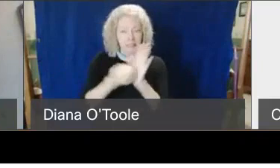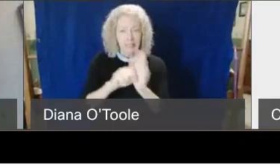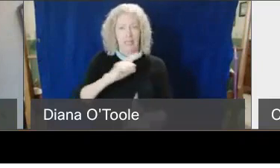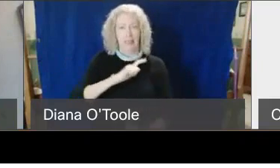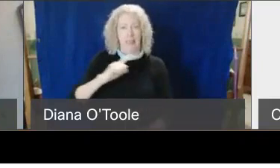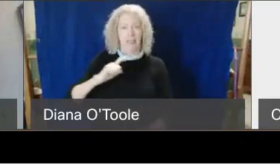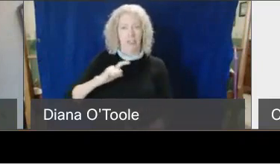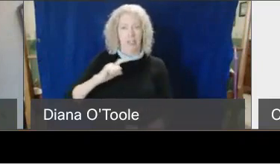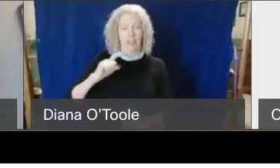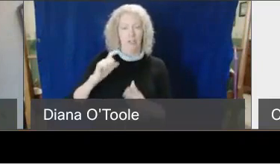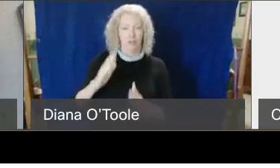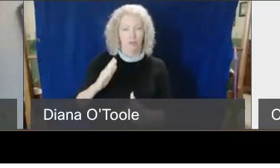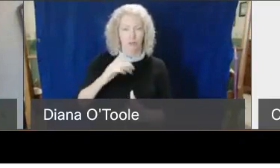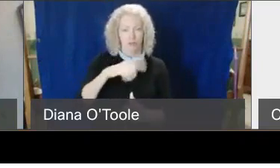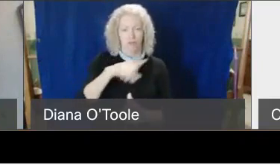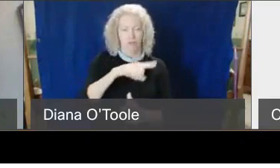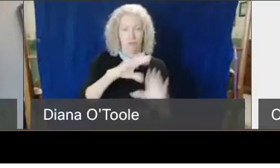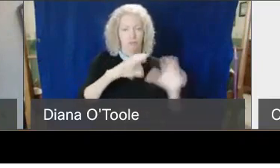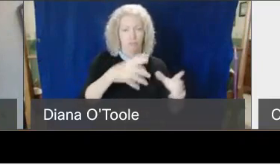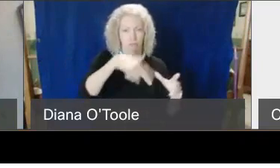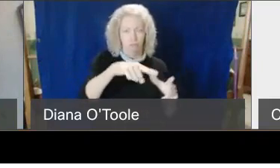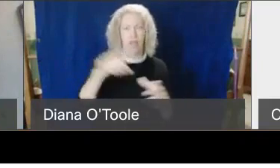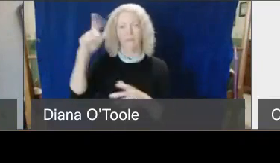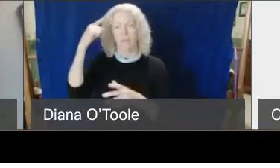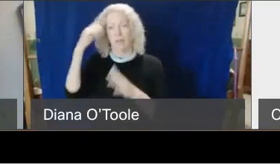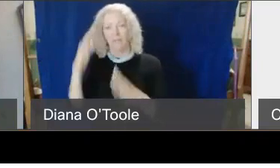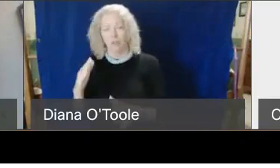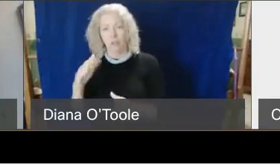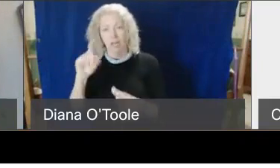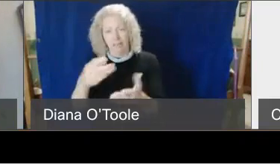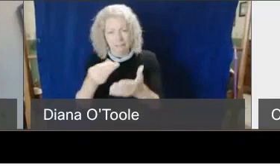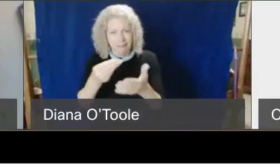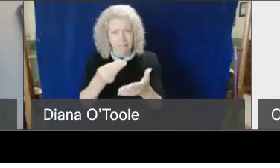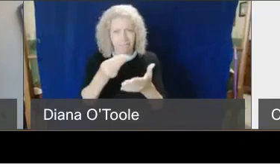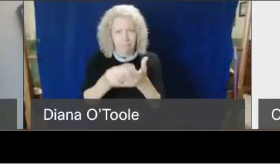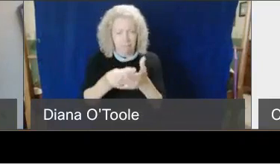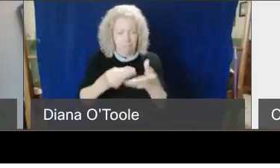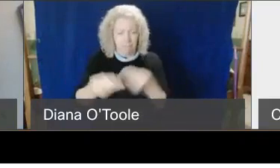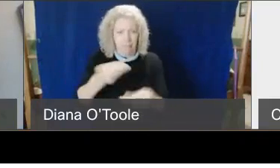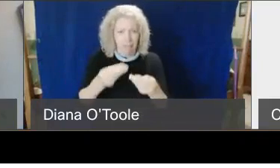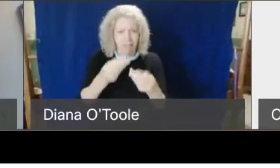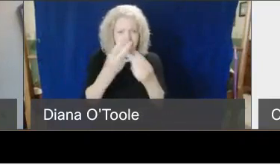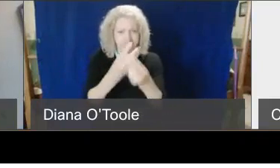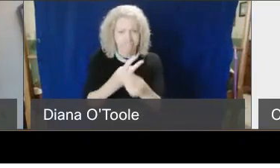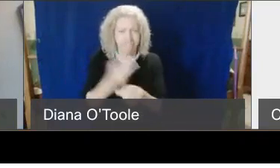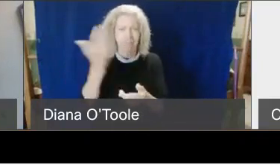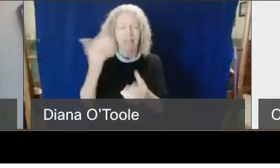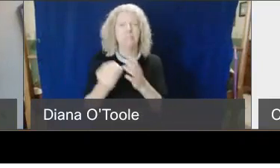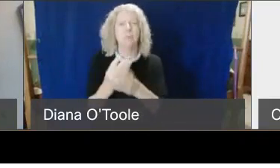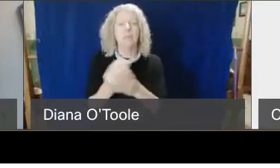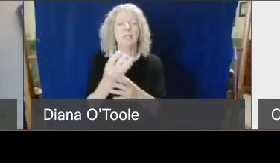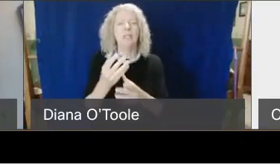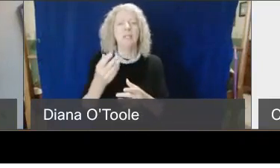ongoing negotiations last spring to figure out the budget for the state. And we were a